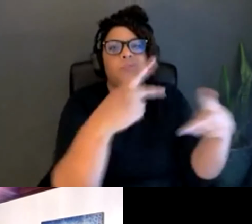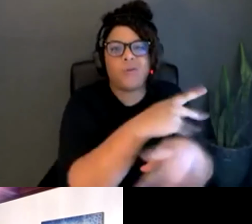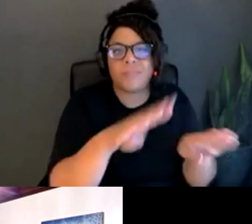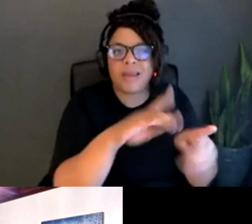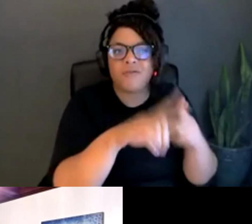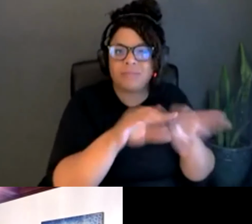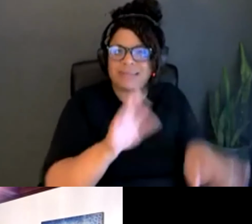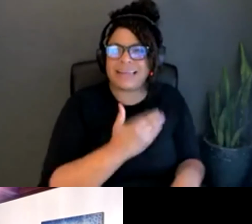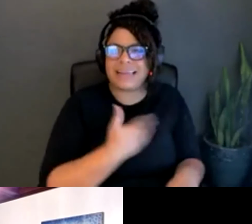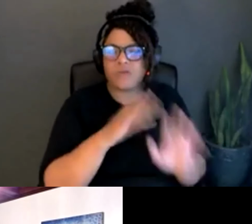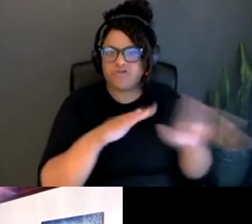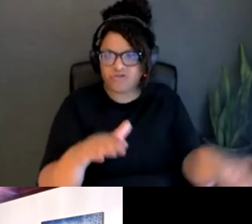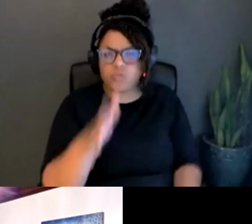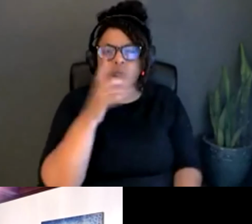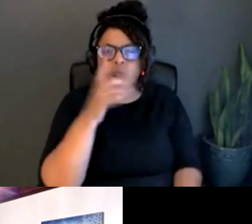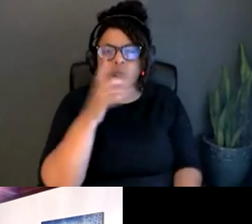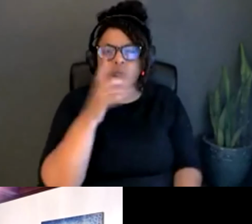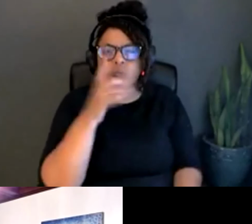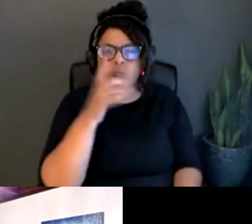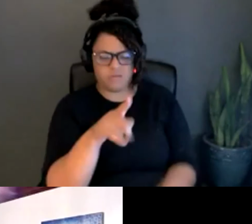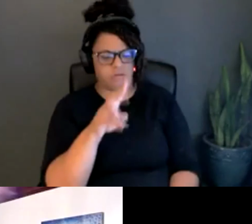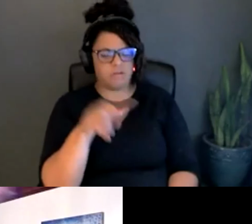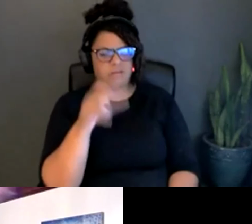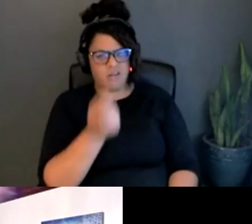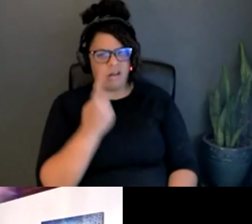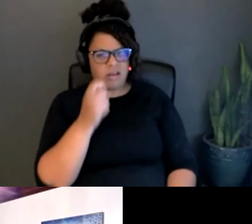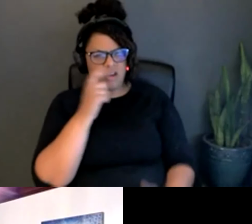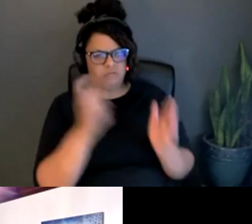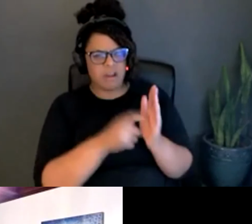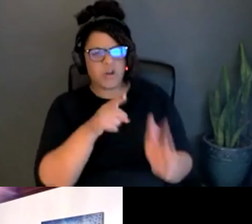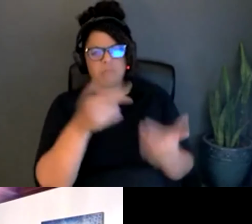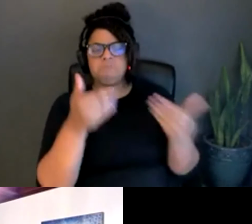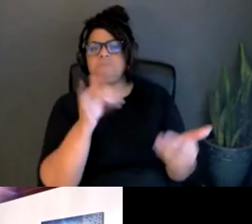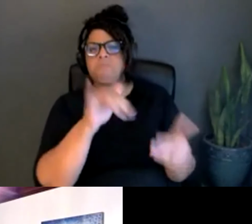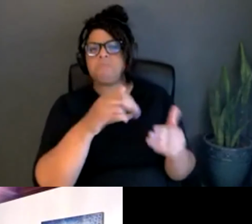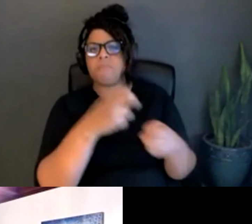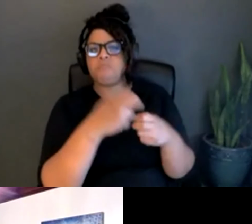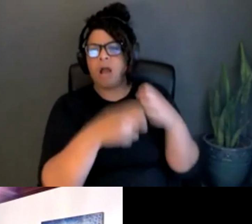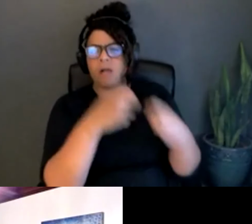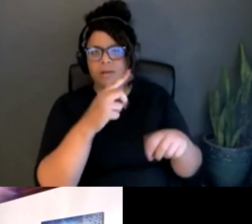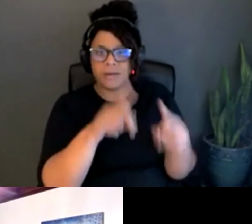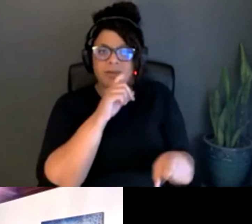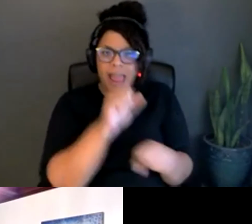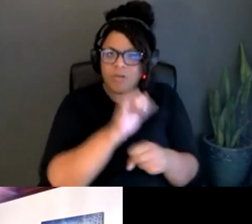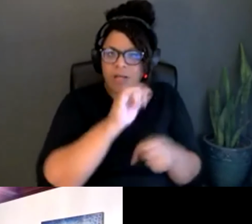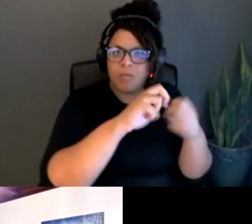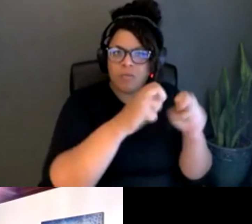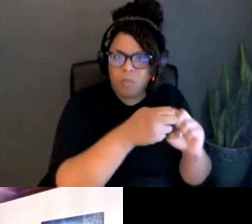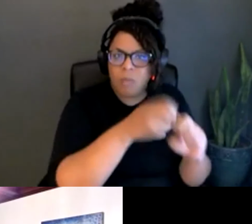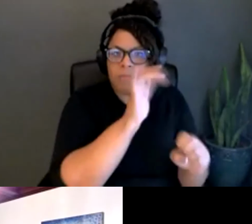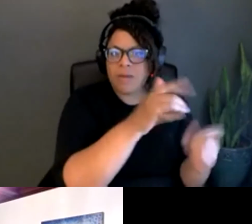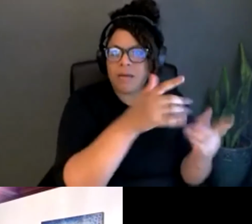that is unrecognizable to you, and you will see it as problematic when it's behavior that's situated in legacies